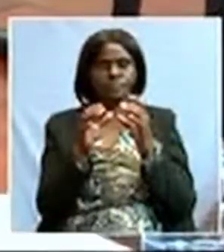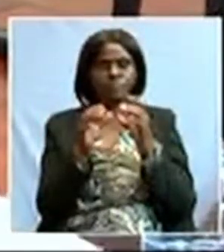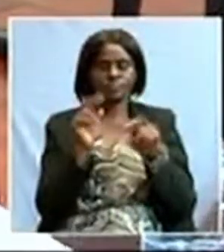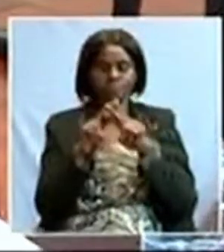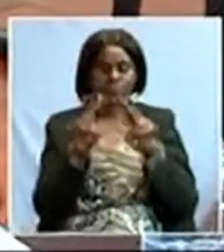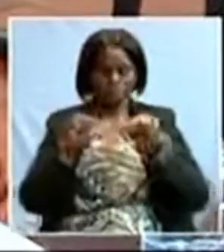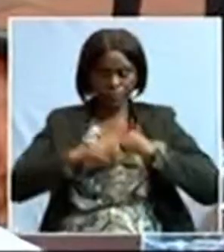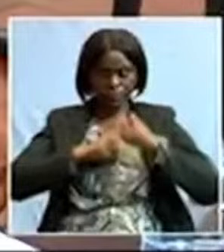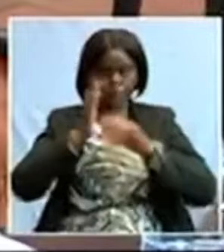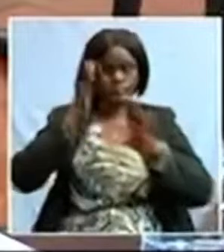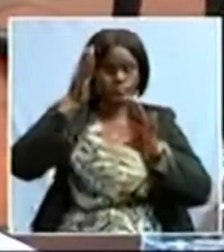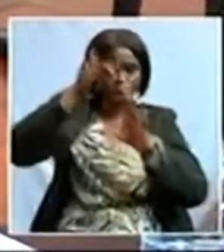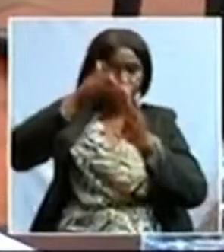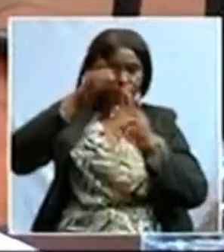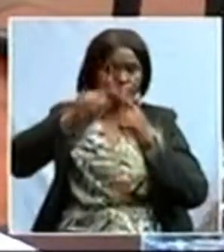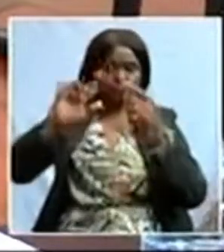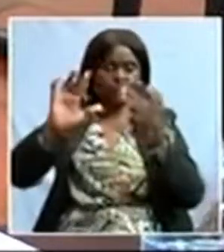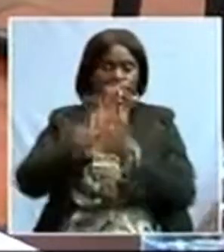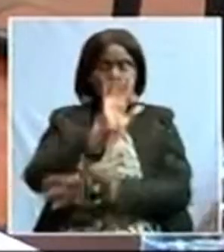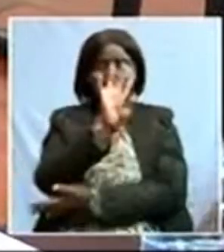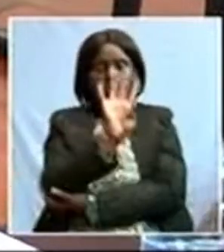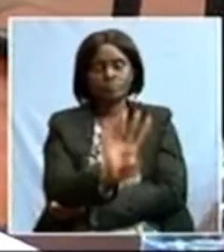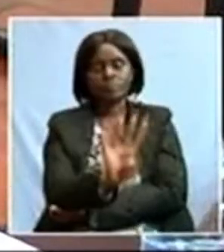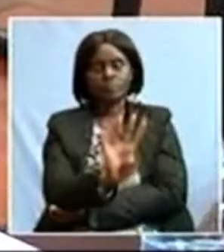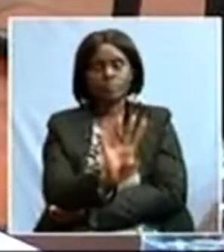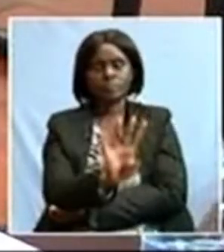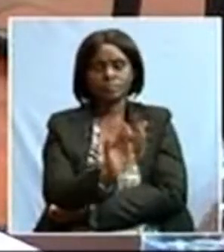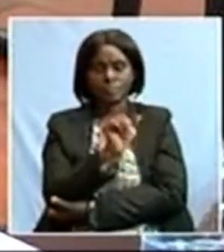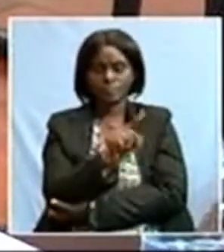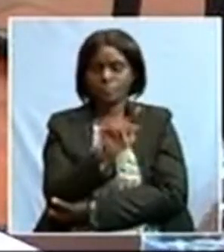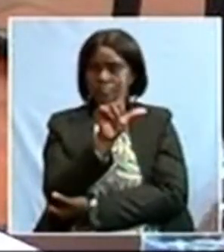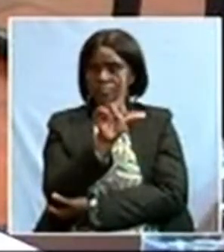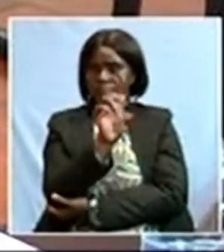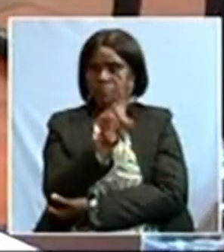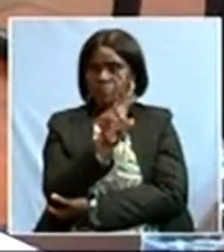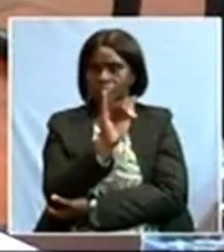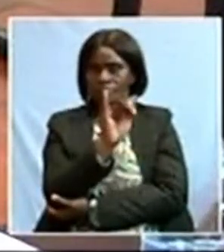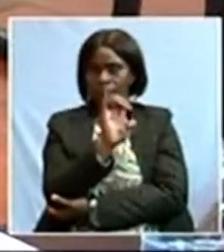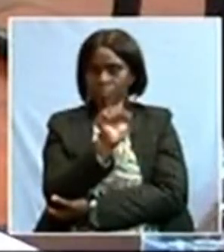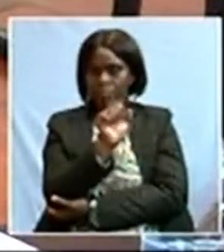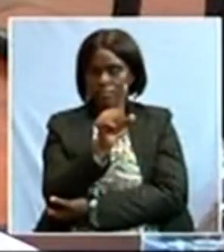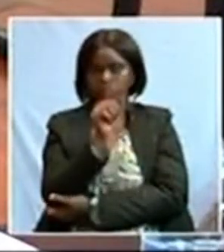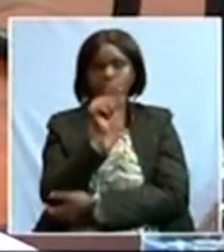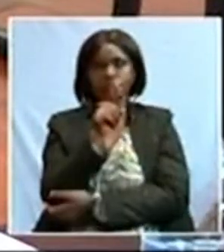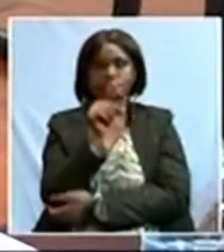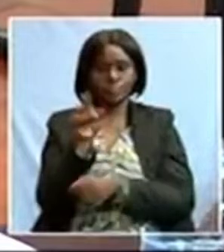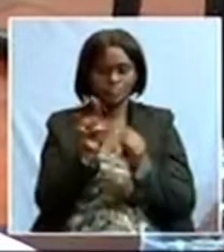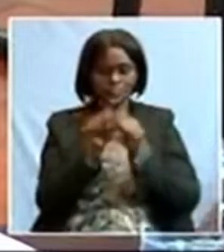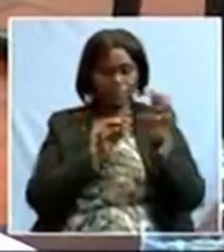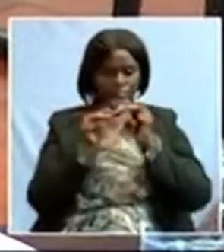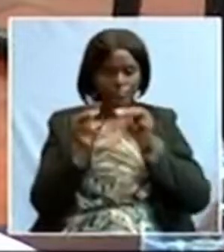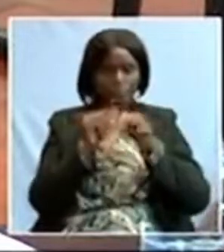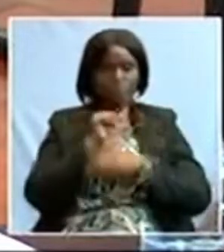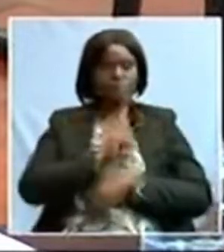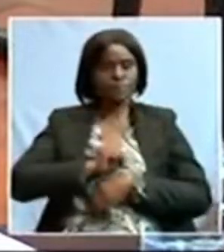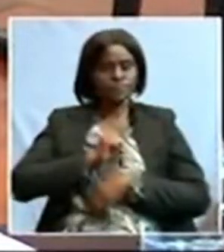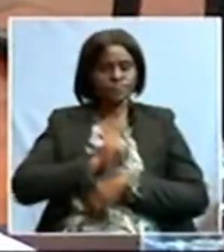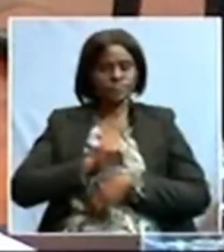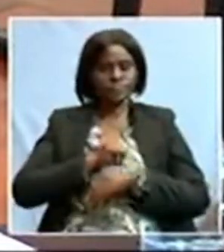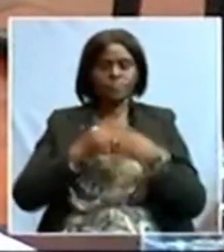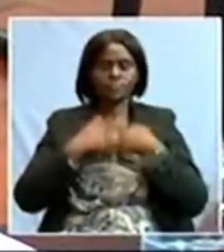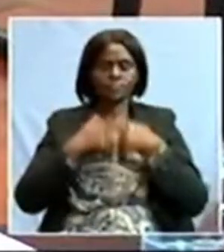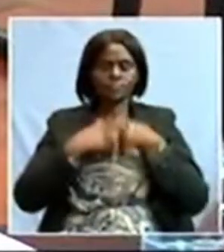Chair, we go to page 4. The levies. Cause of the query. Management regrets